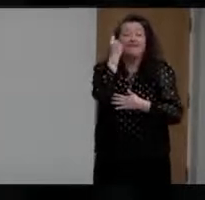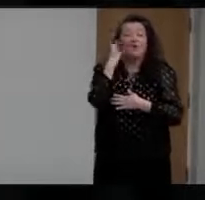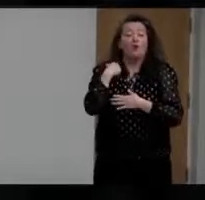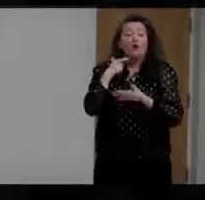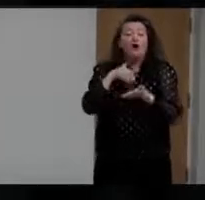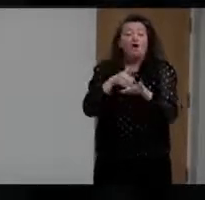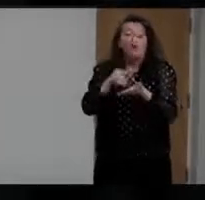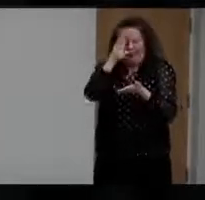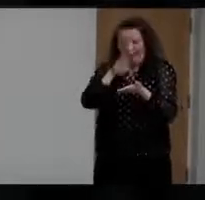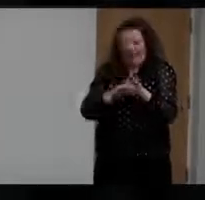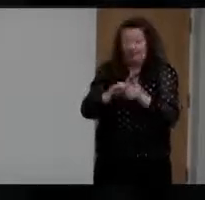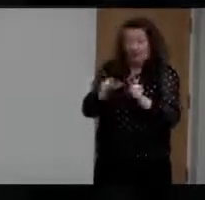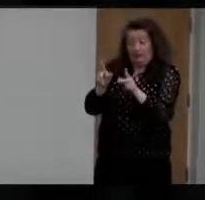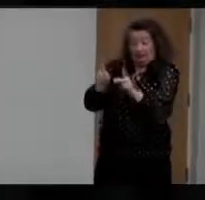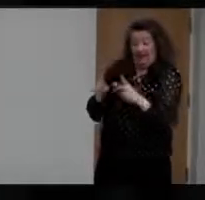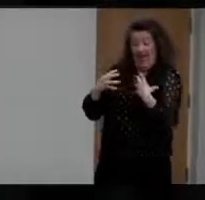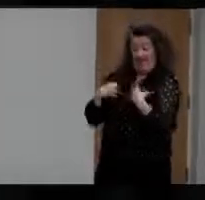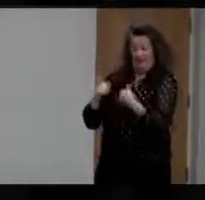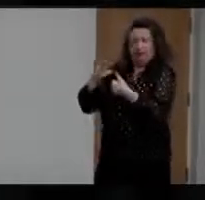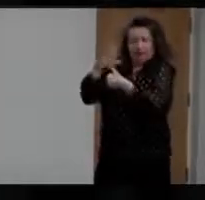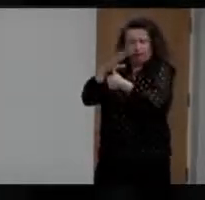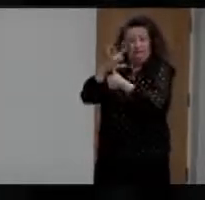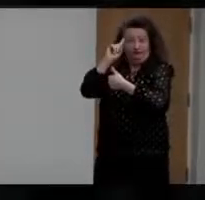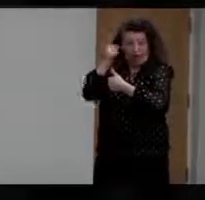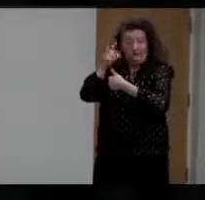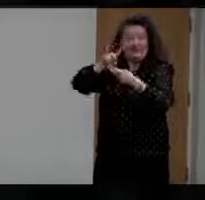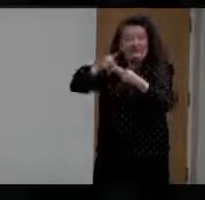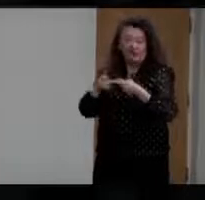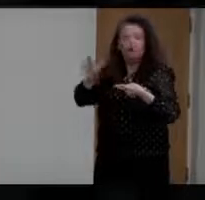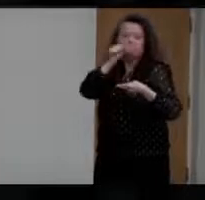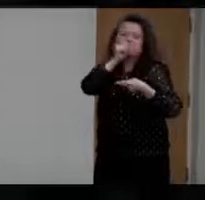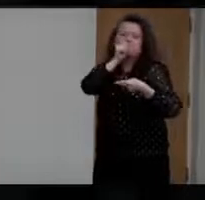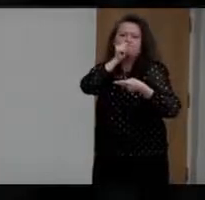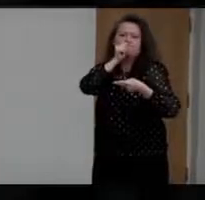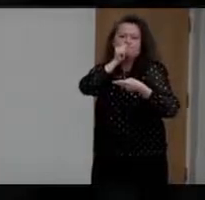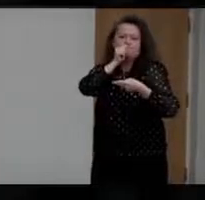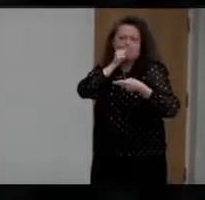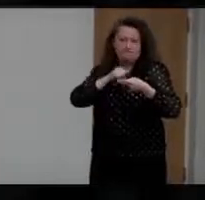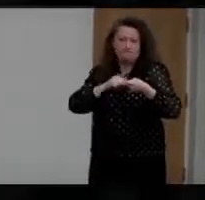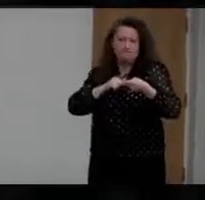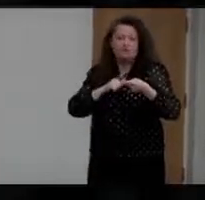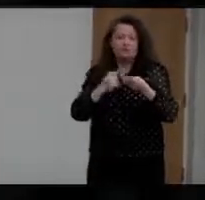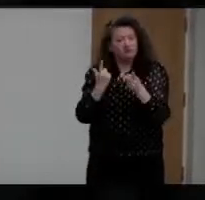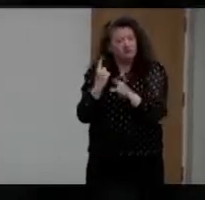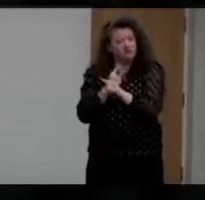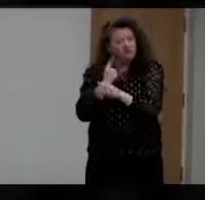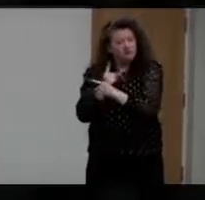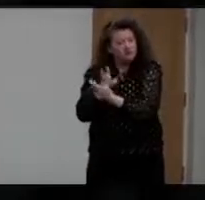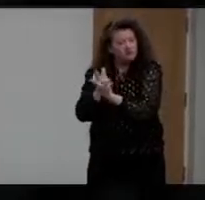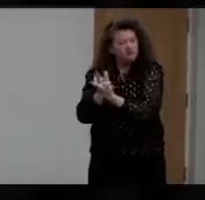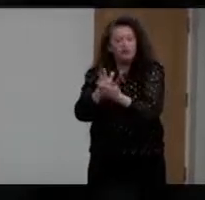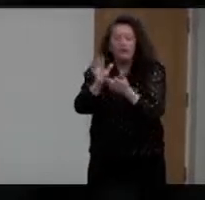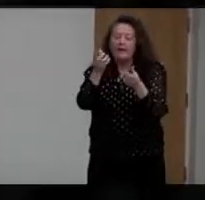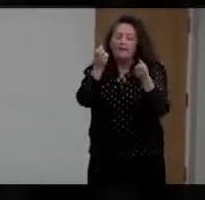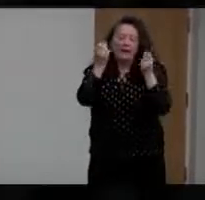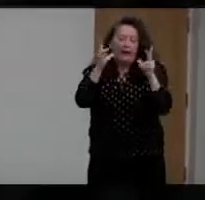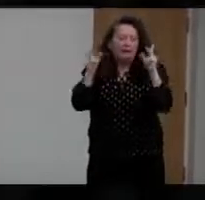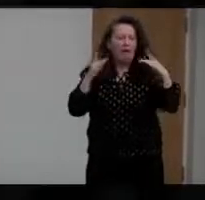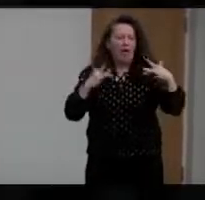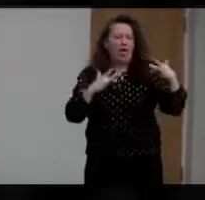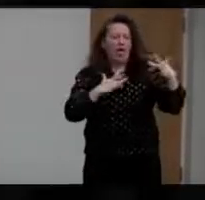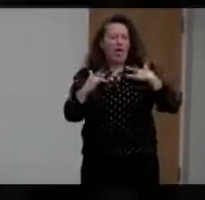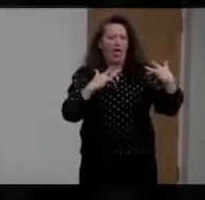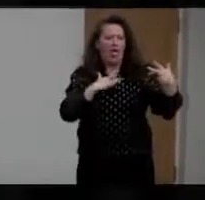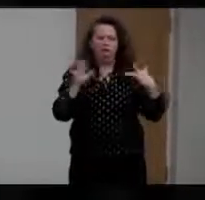next most precious thing is their privacy, and rightfully so. And so there's so much concern about privacy now that they